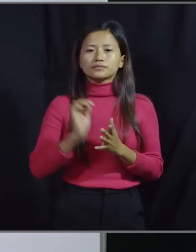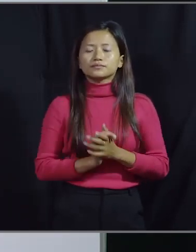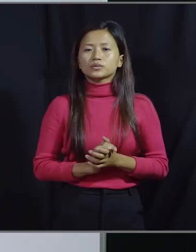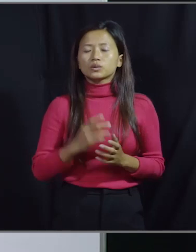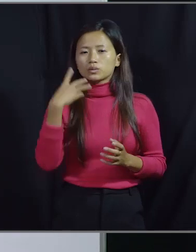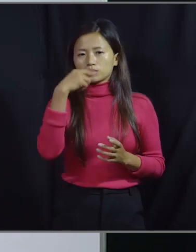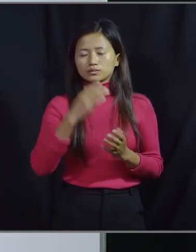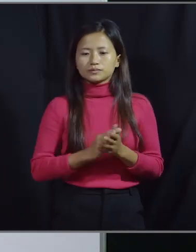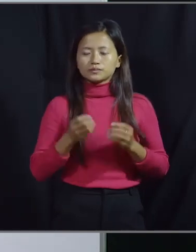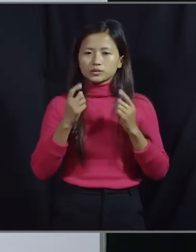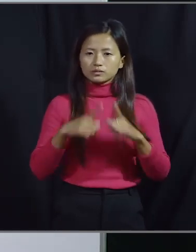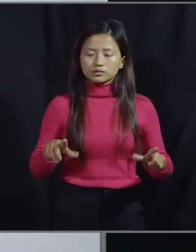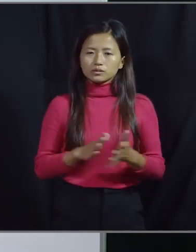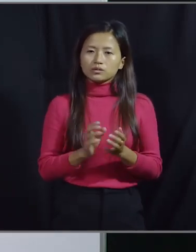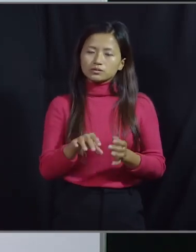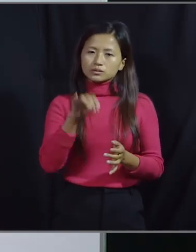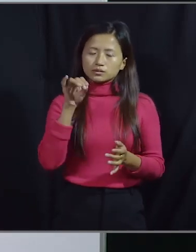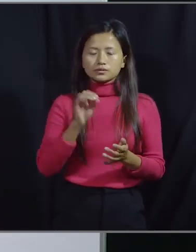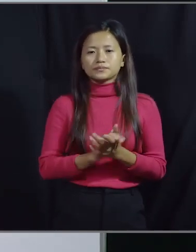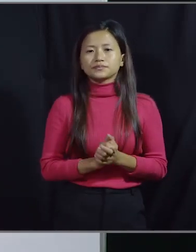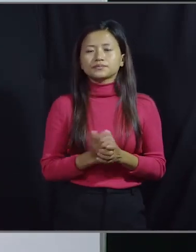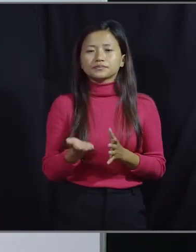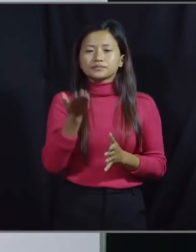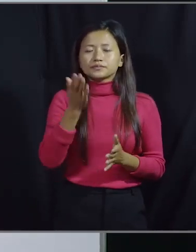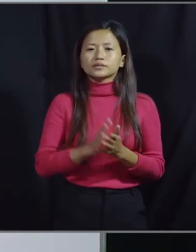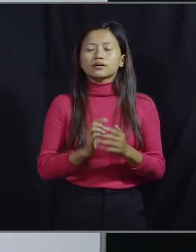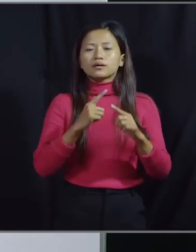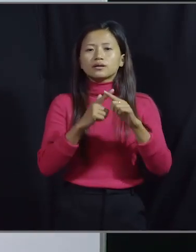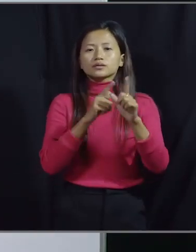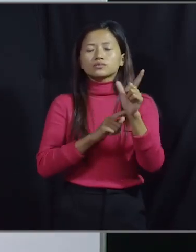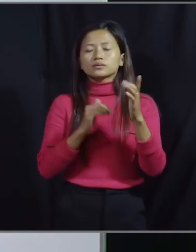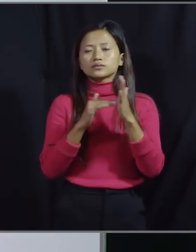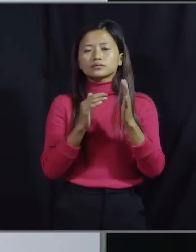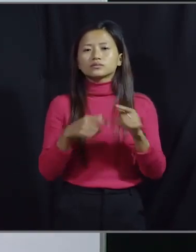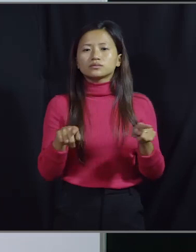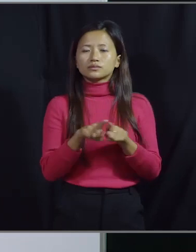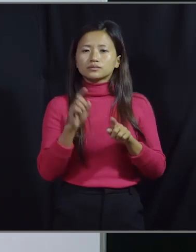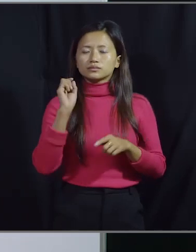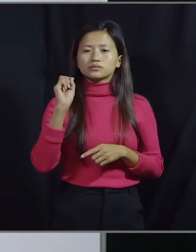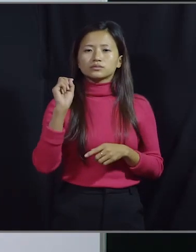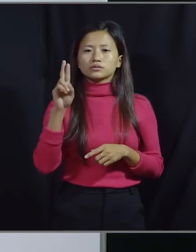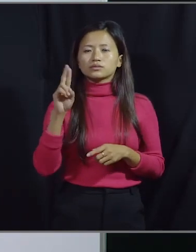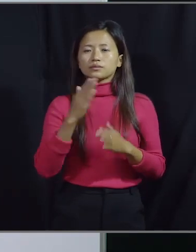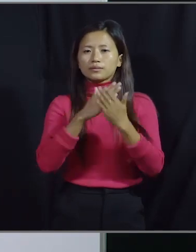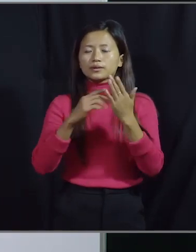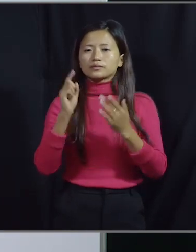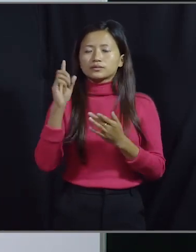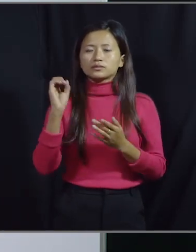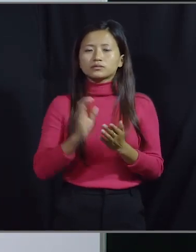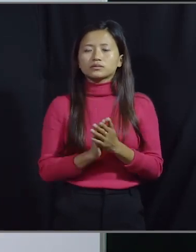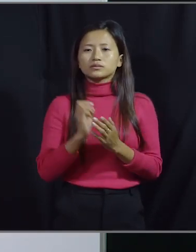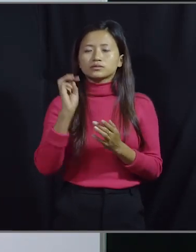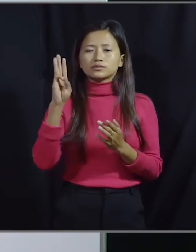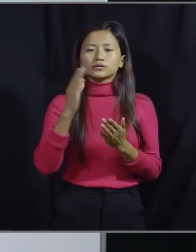who is losing. So new share of X, Y, and Z is 2/10,